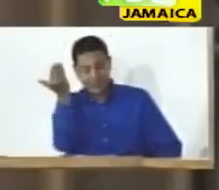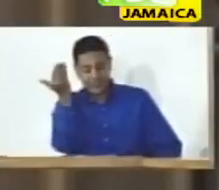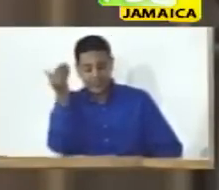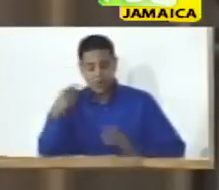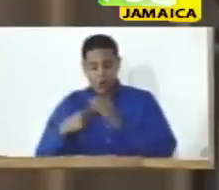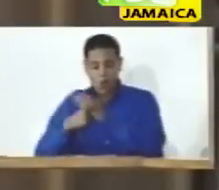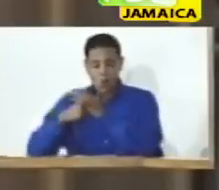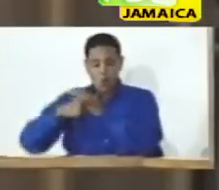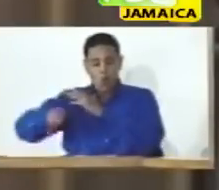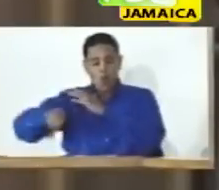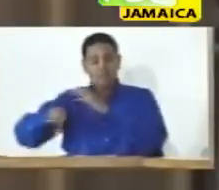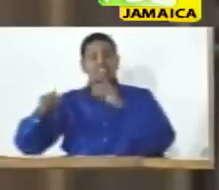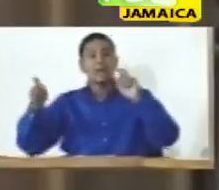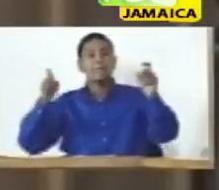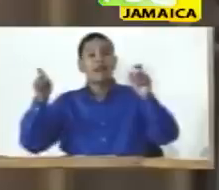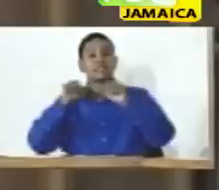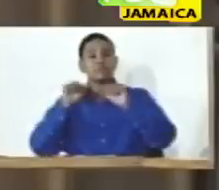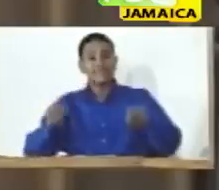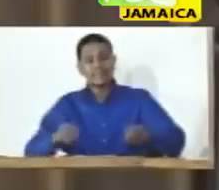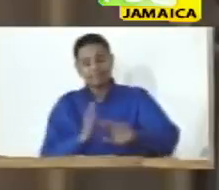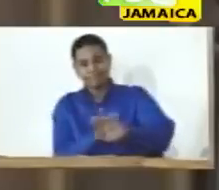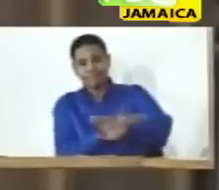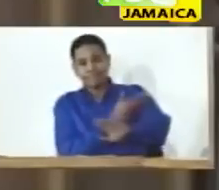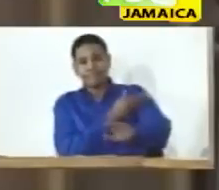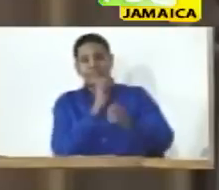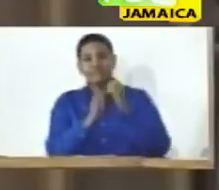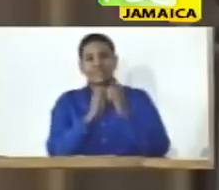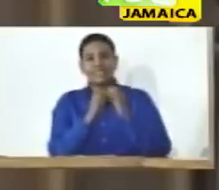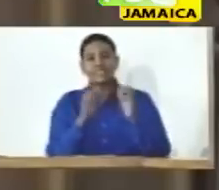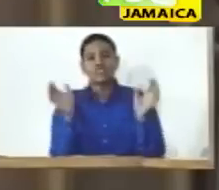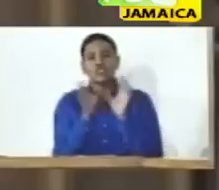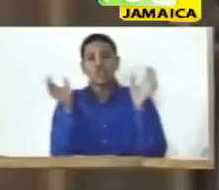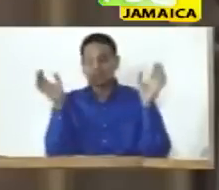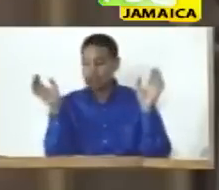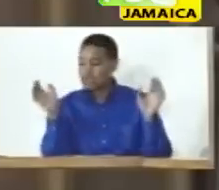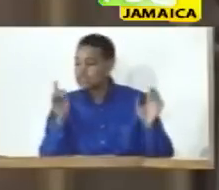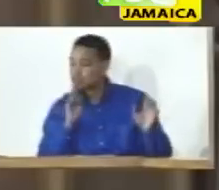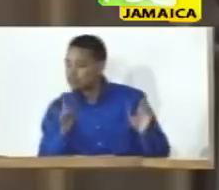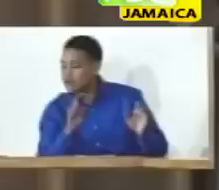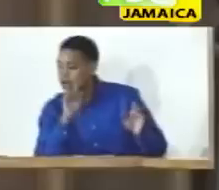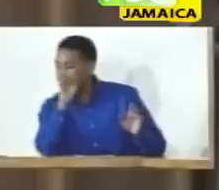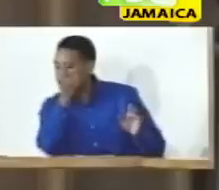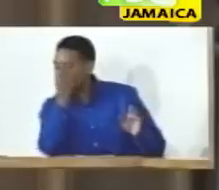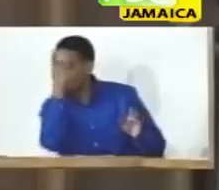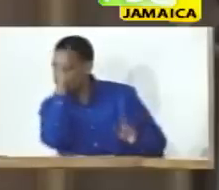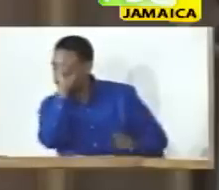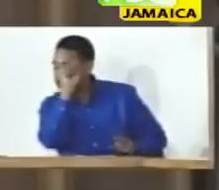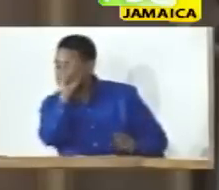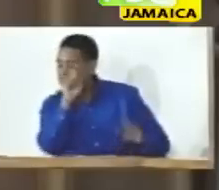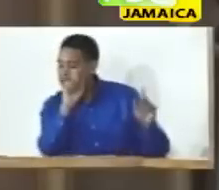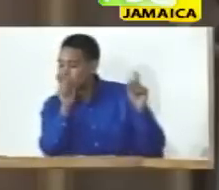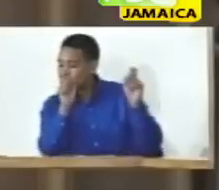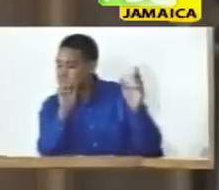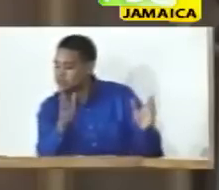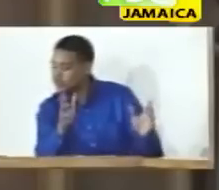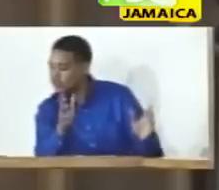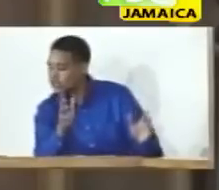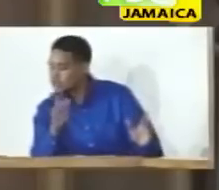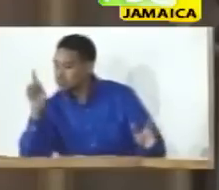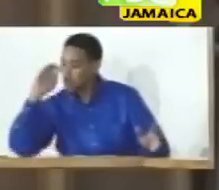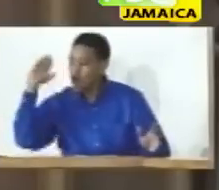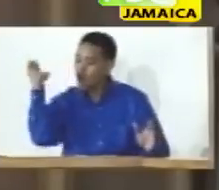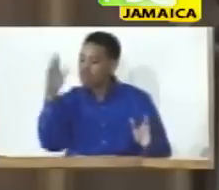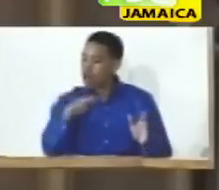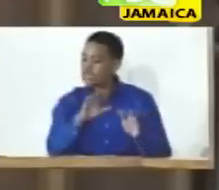9001-2015 Quality Management System certification, a first for tax administrations across the